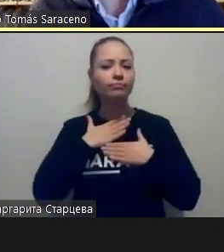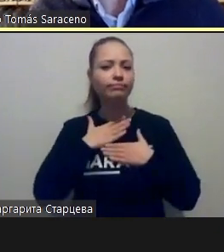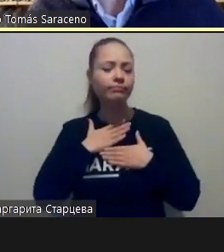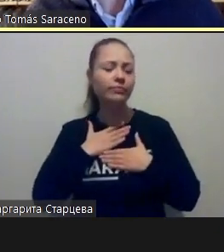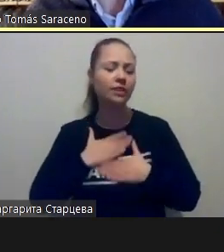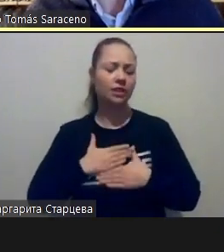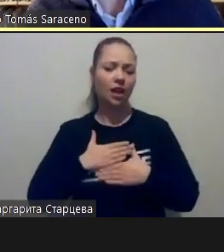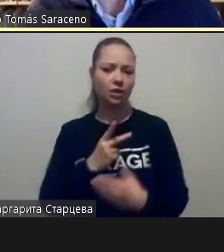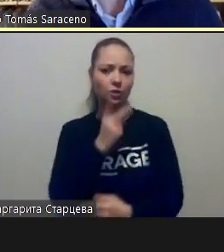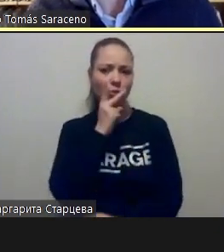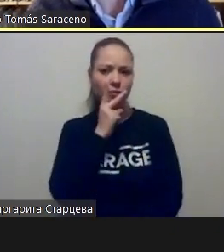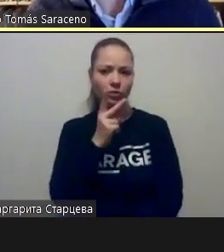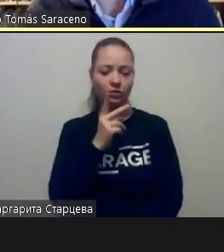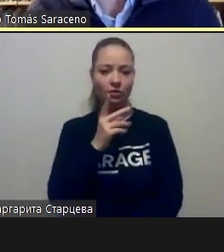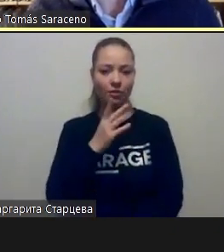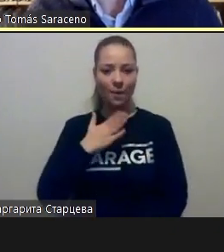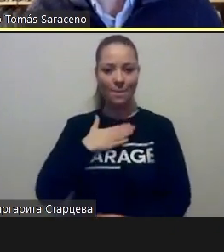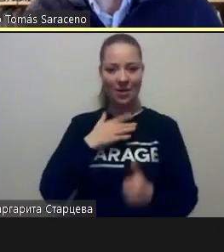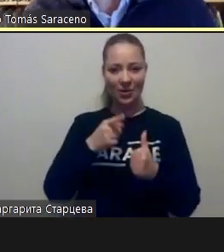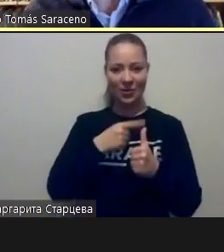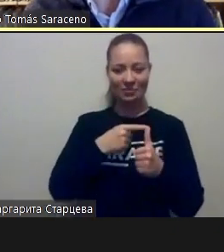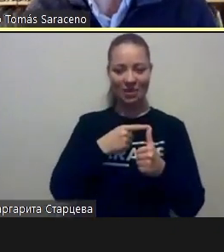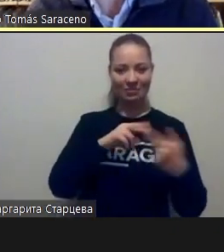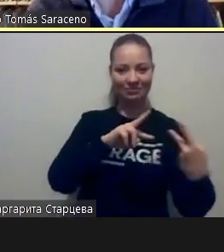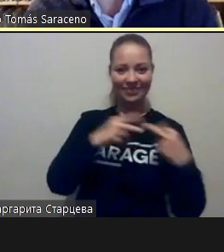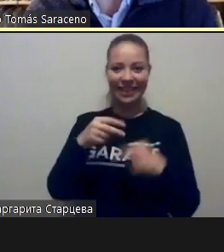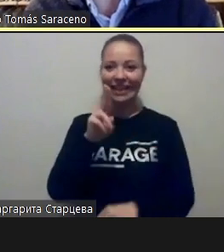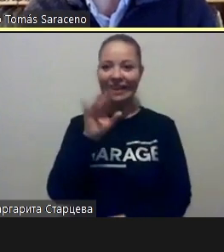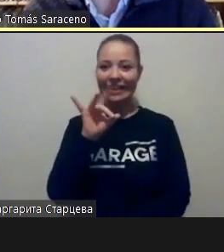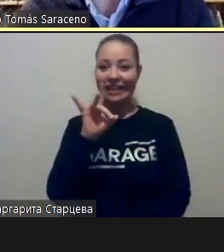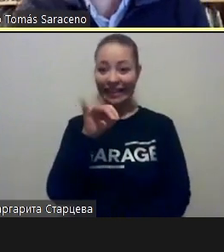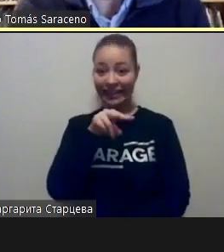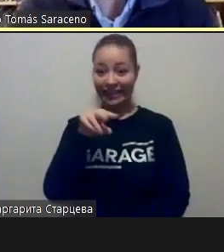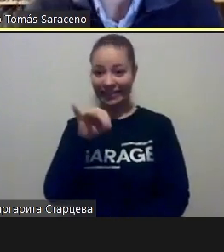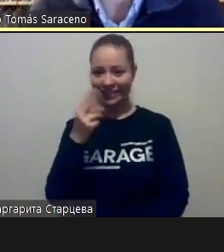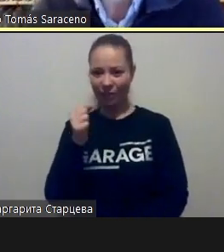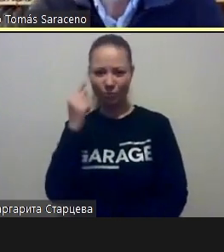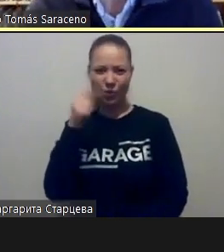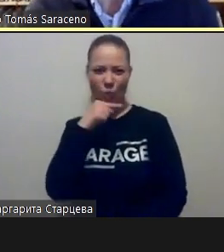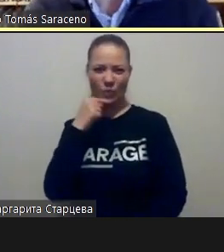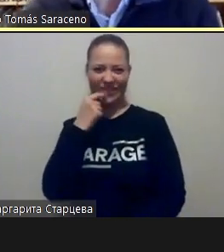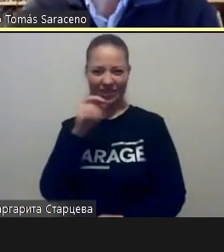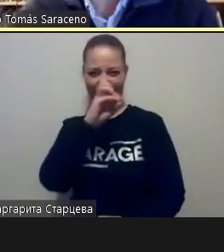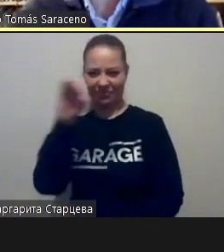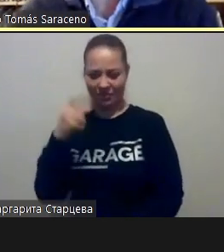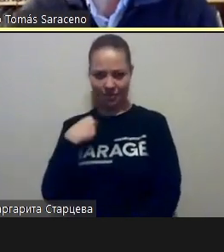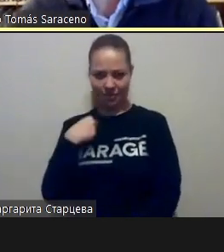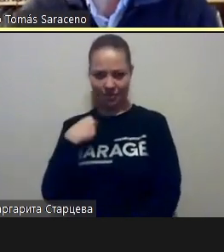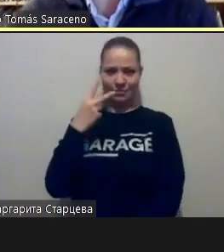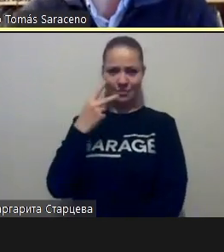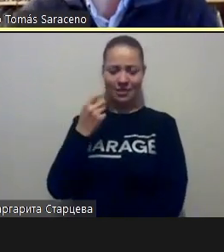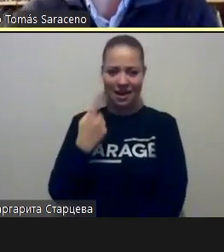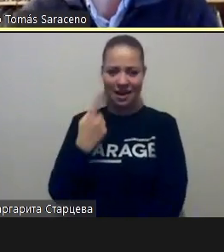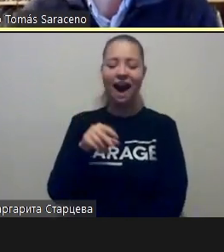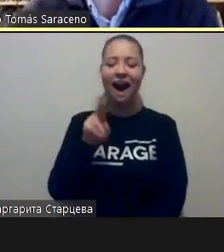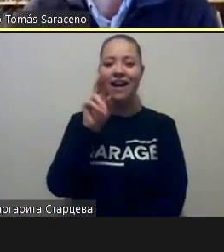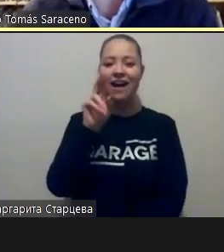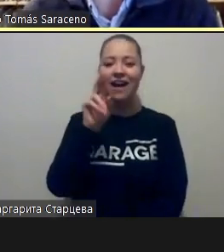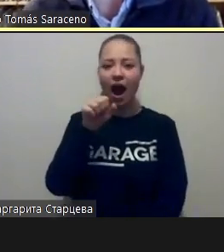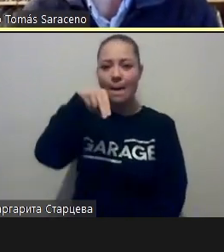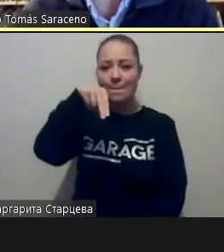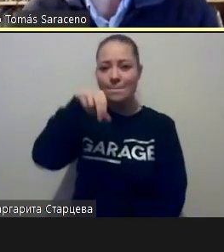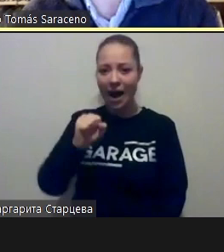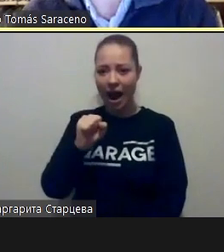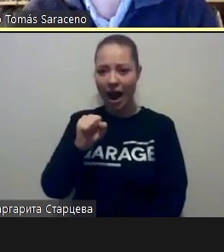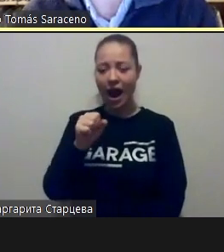Tomak Kapaching. Oh, I think so it's said like this. Now, what we will be doing